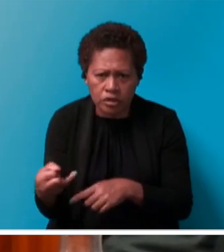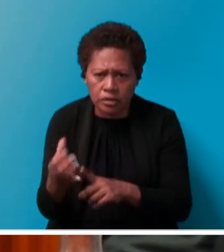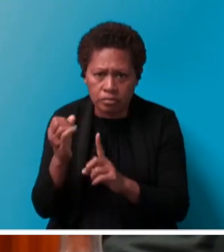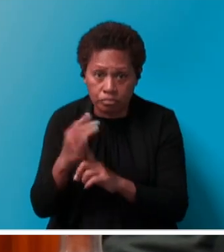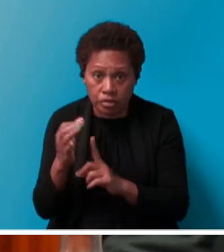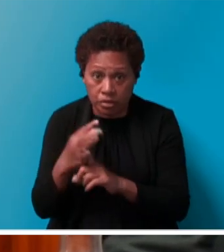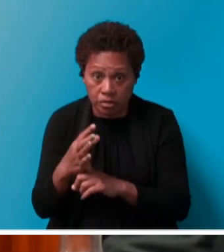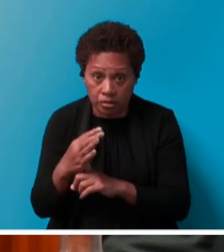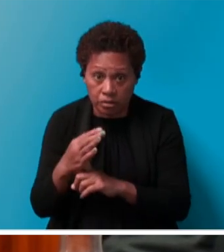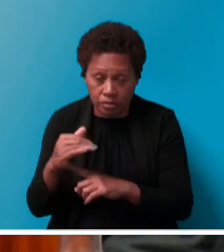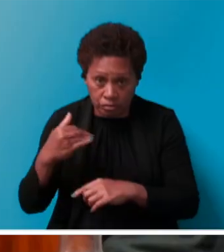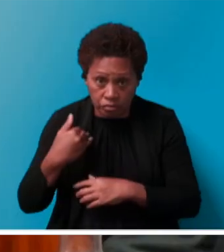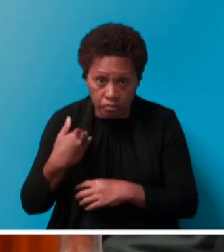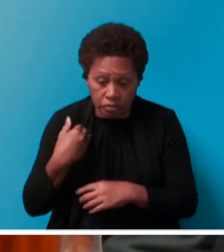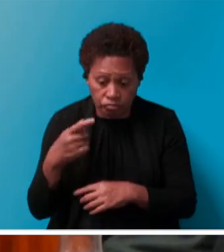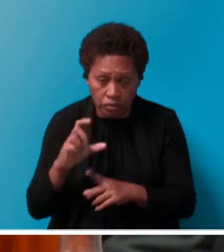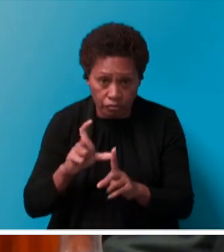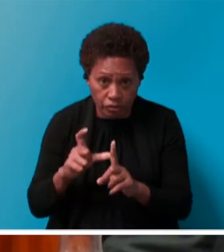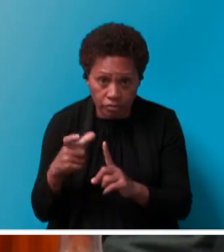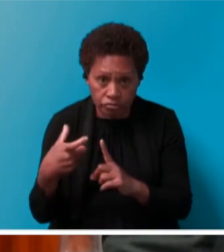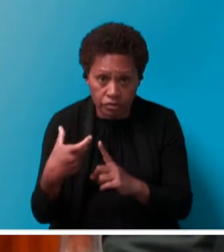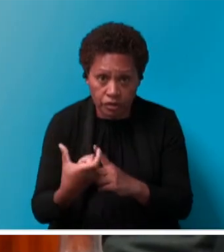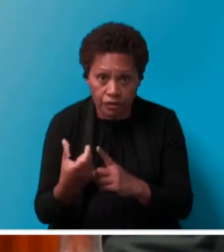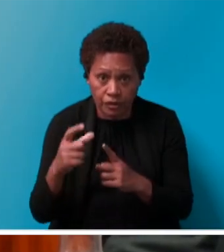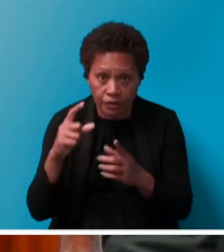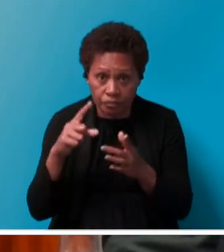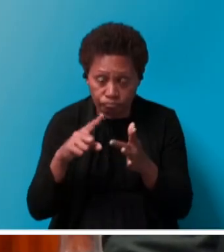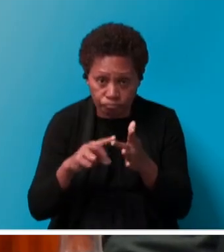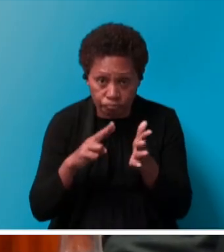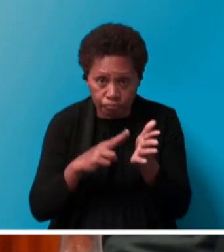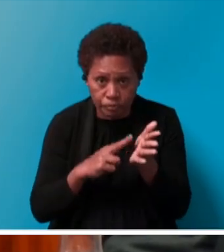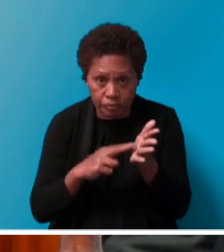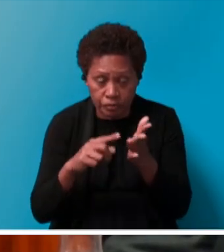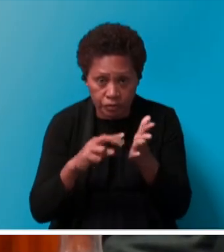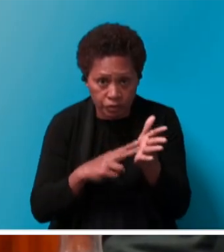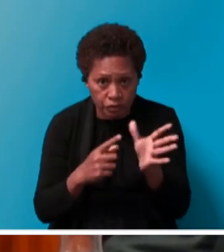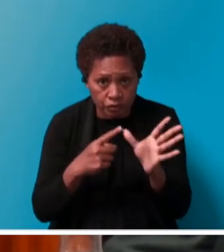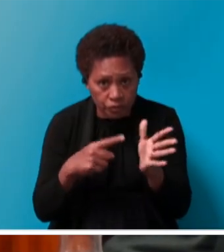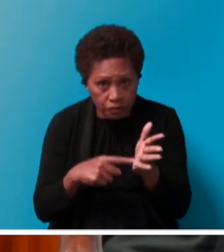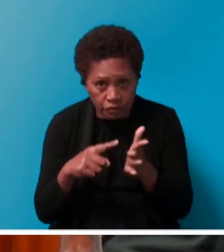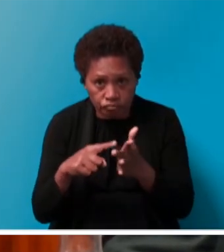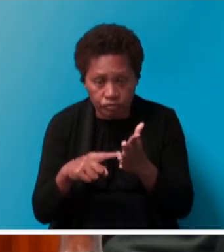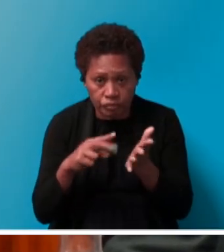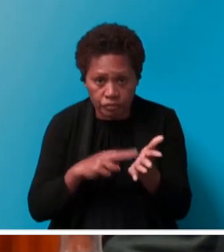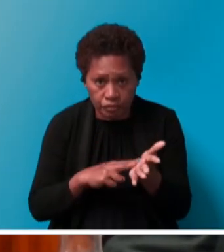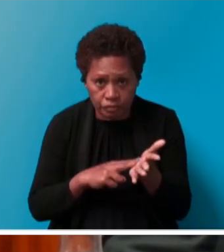inherent in our culture and innovation. FIPO must therefore be transformed.